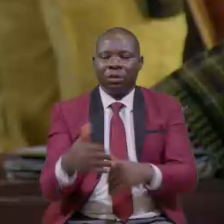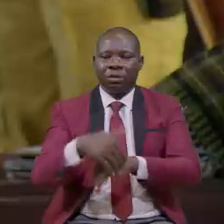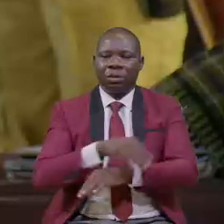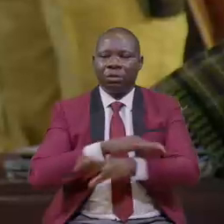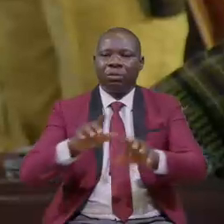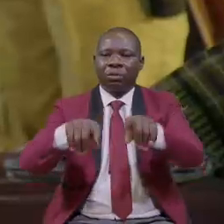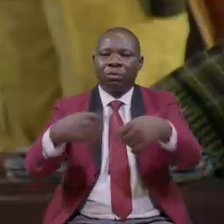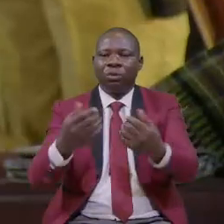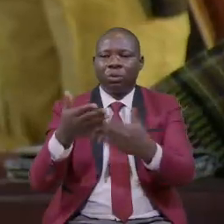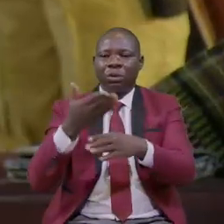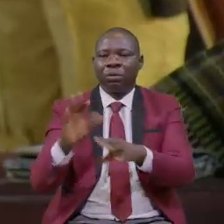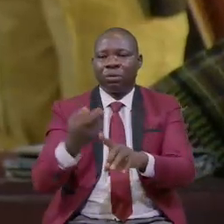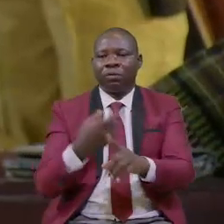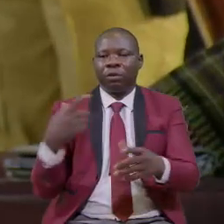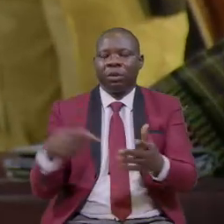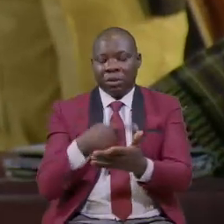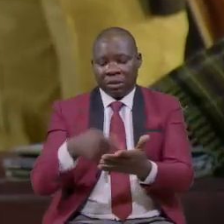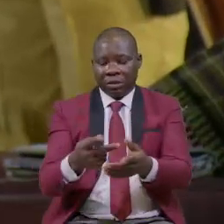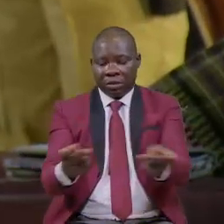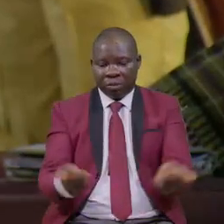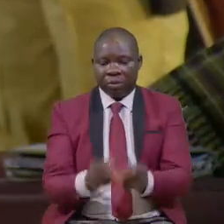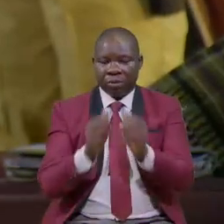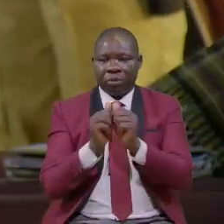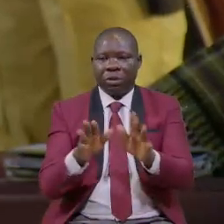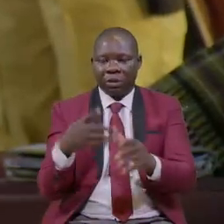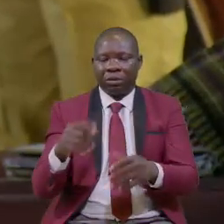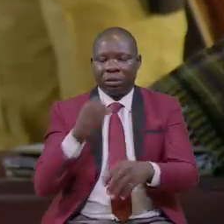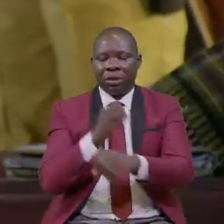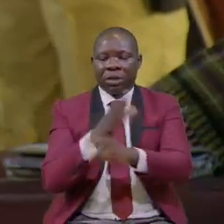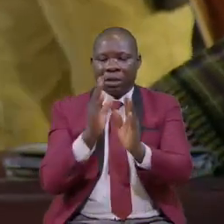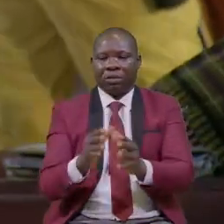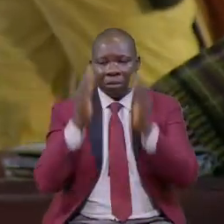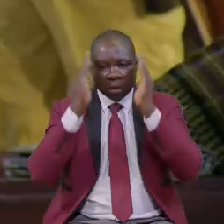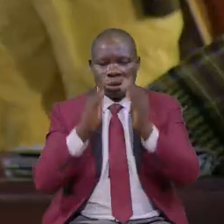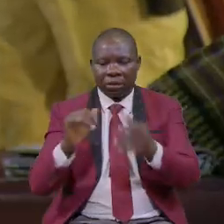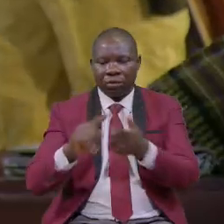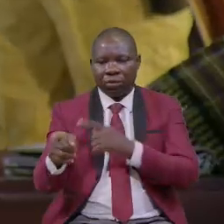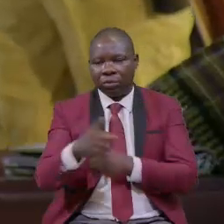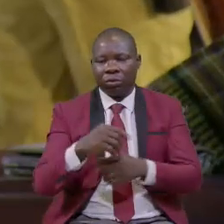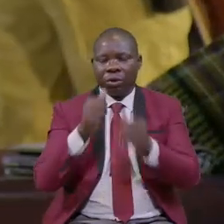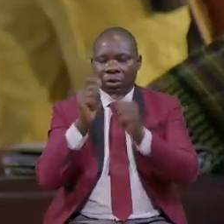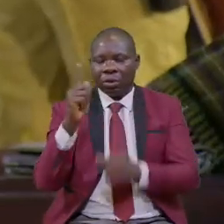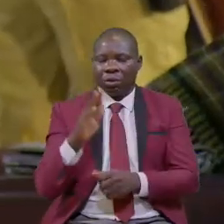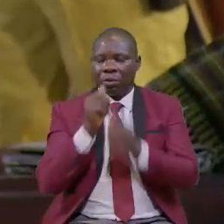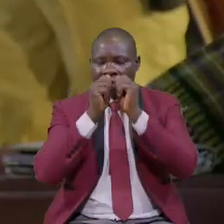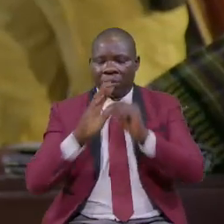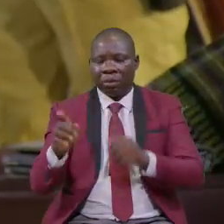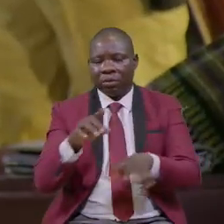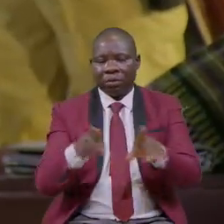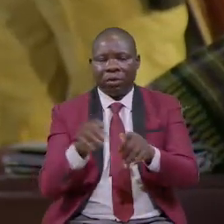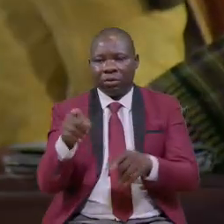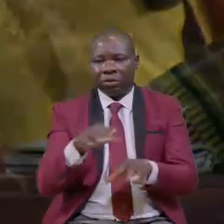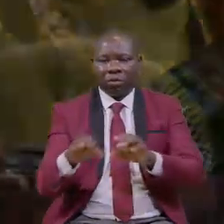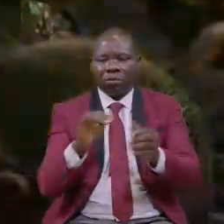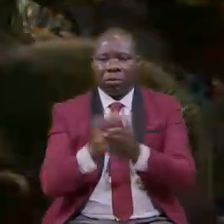this ground without being attended to by the counselor. God bless you as you do that. And please